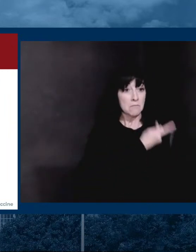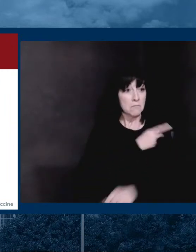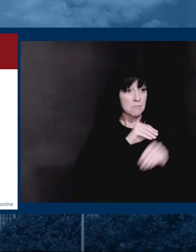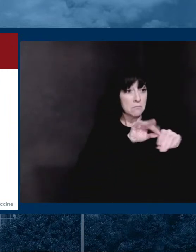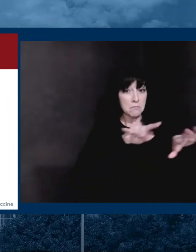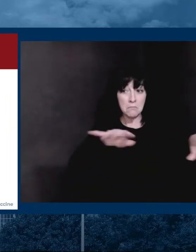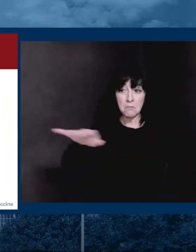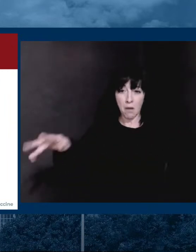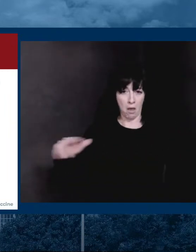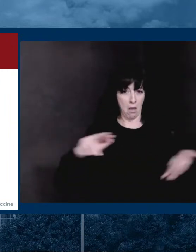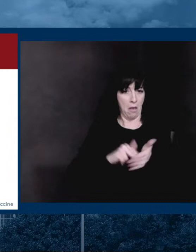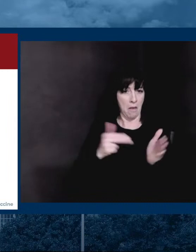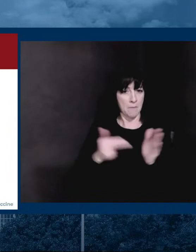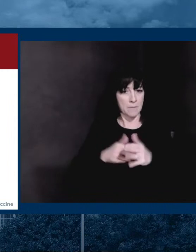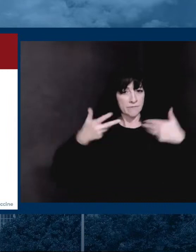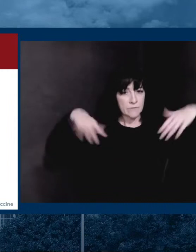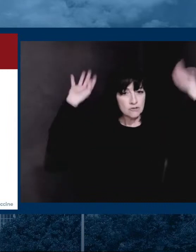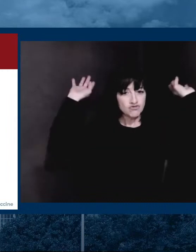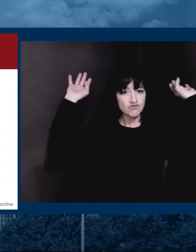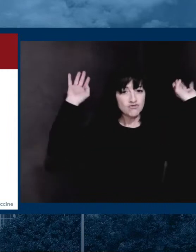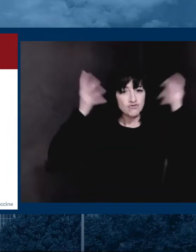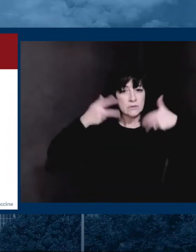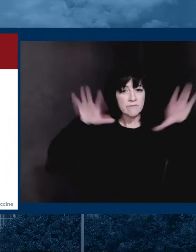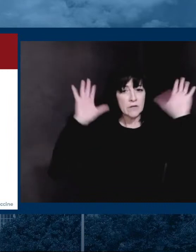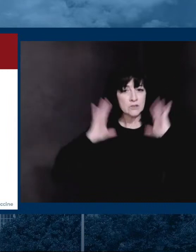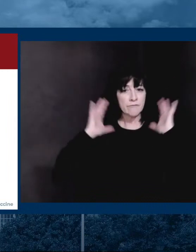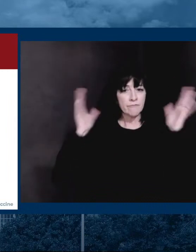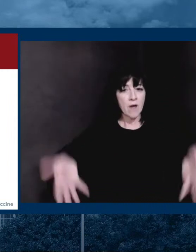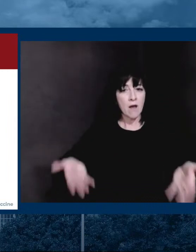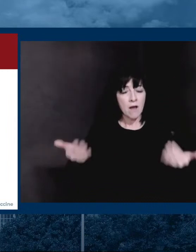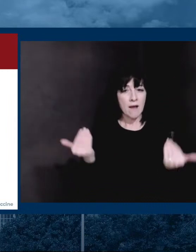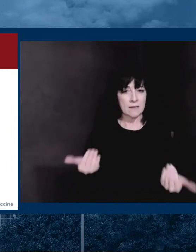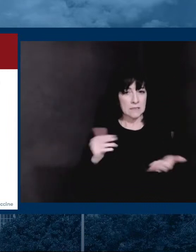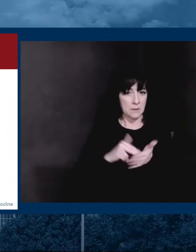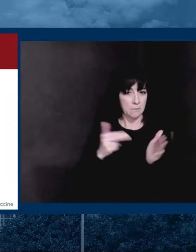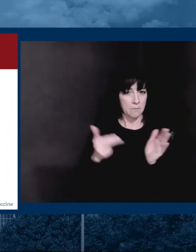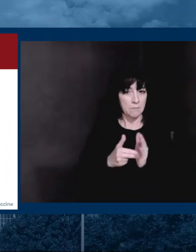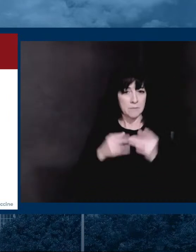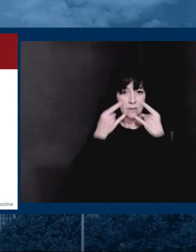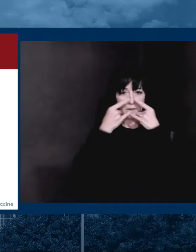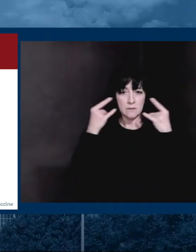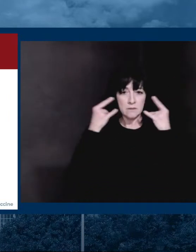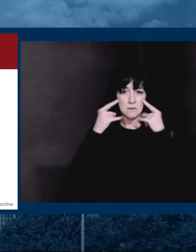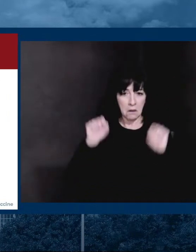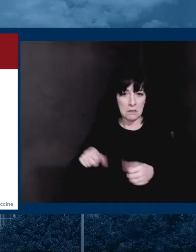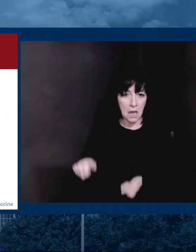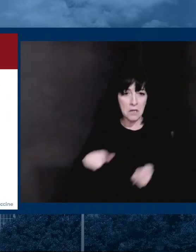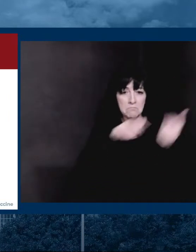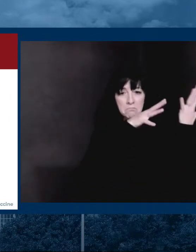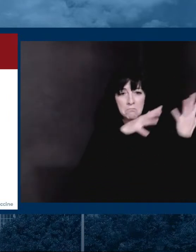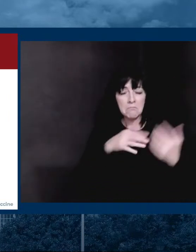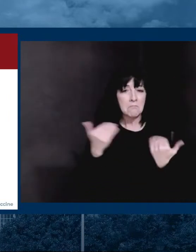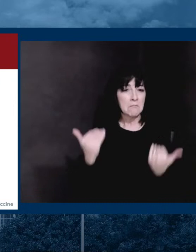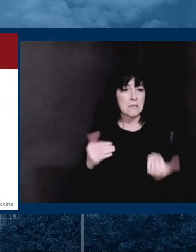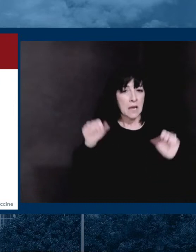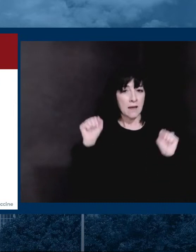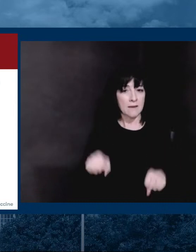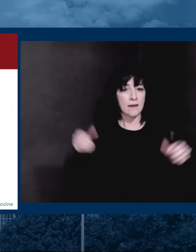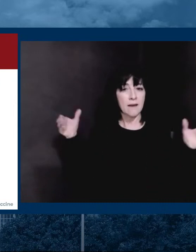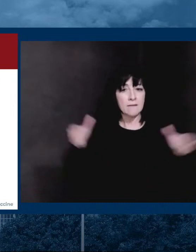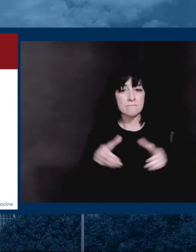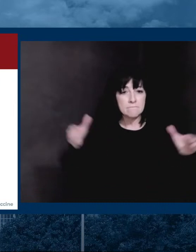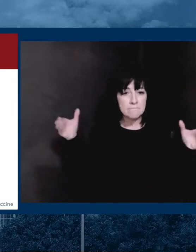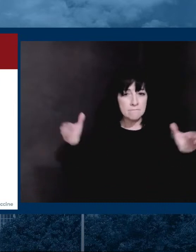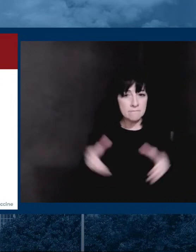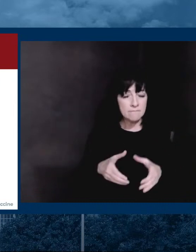as questions or things that people want to do. First of all, the vaccine is not fully effective until the second dose. and not